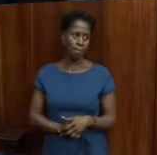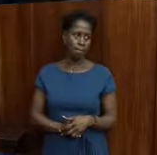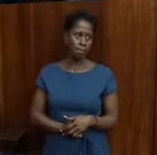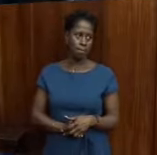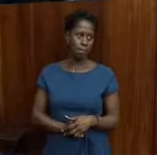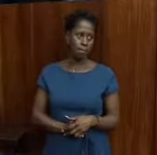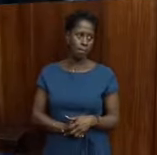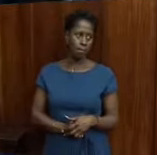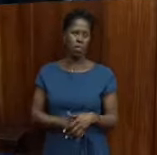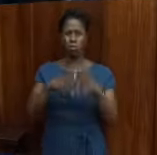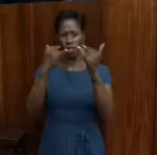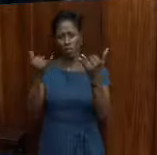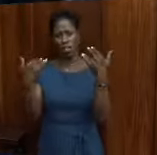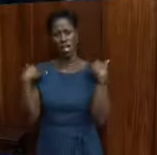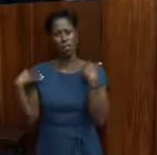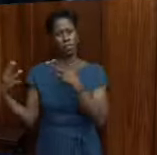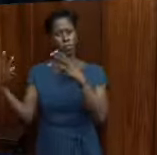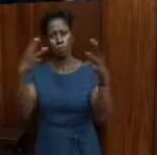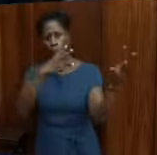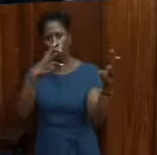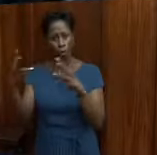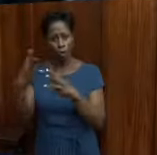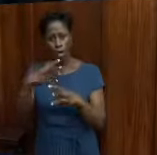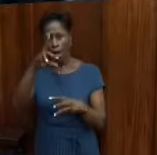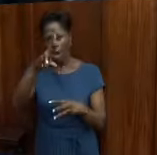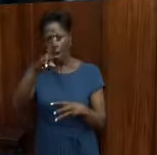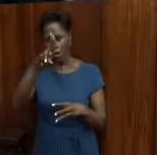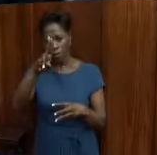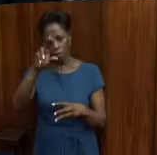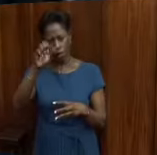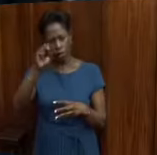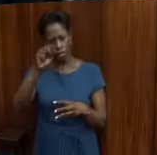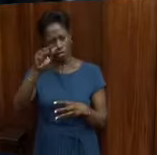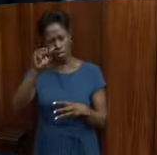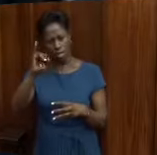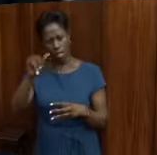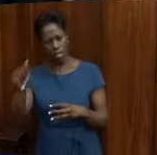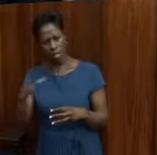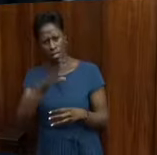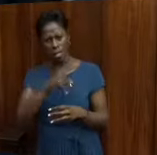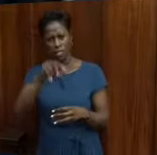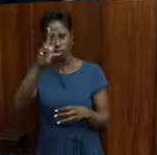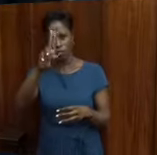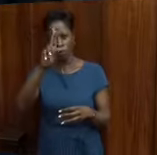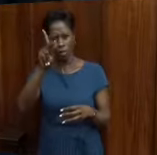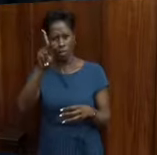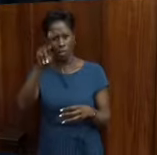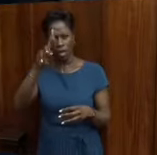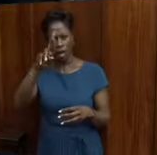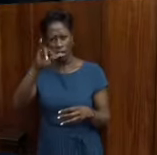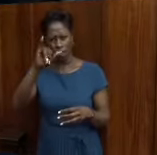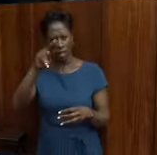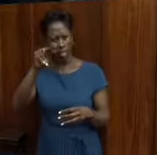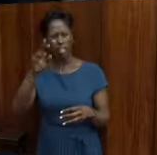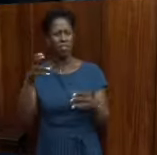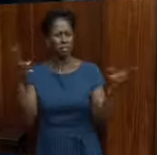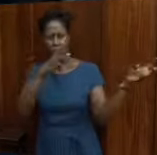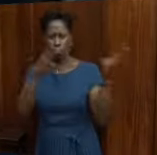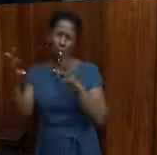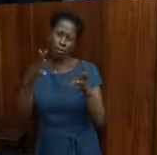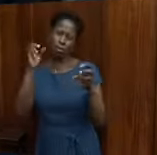of Russia's invasion of Ukraine. This also includes a move by the US Congress seeking to direct the US government